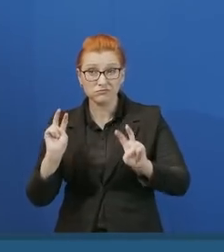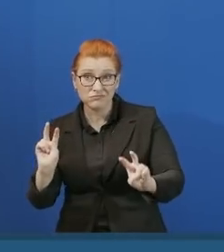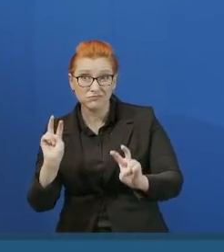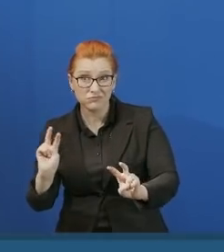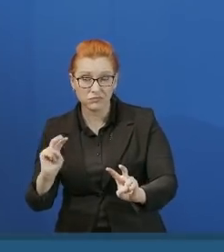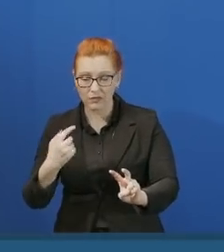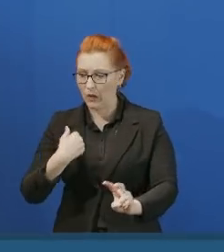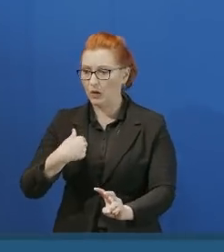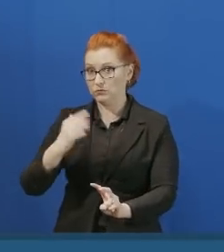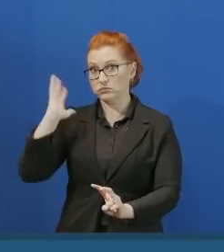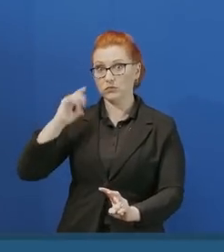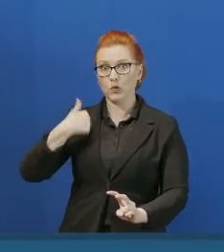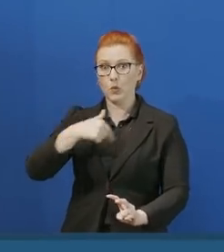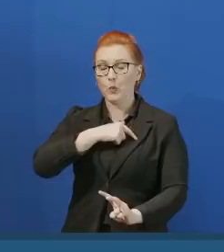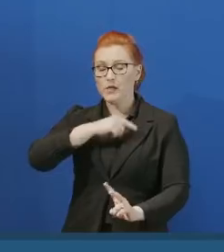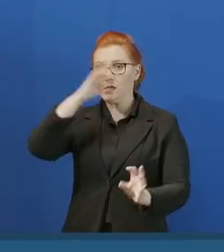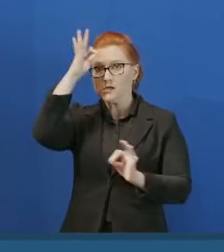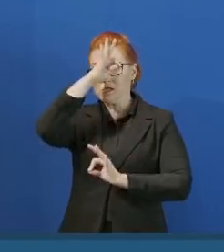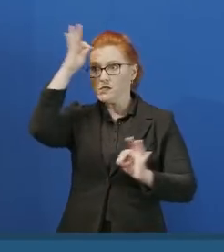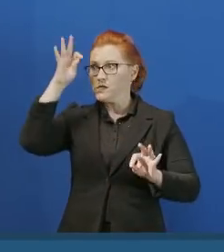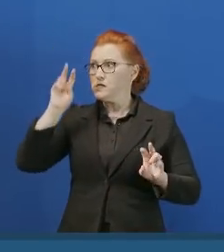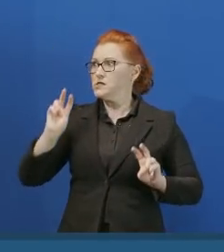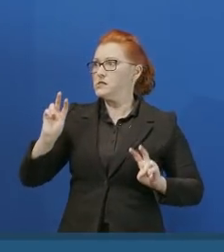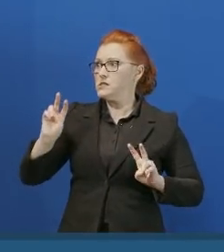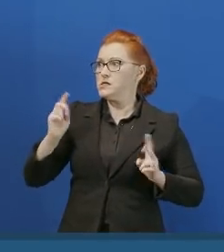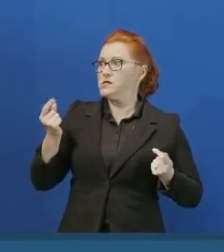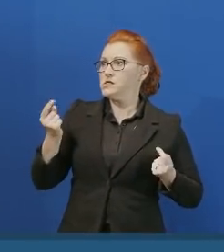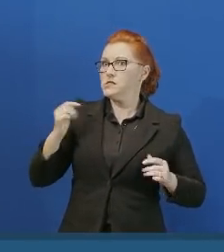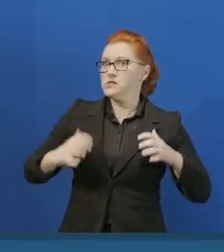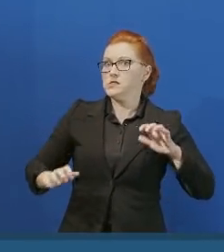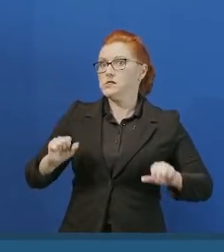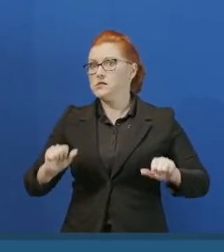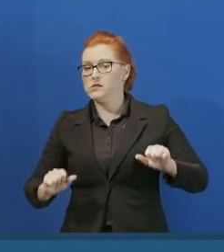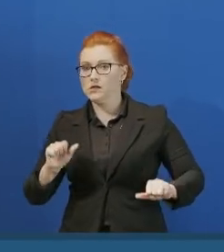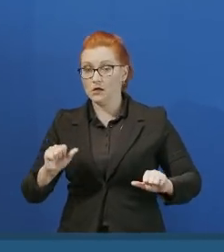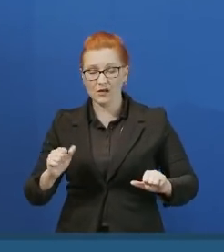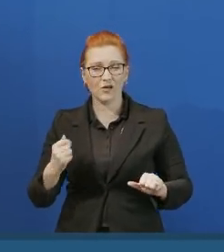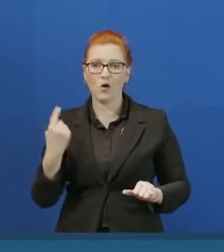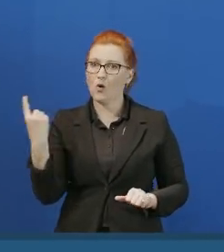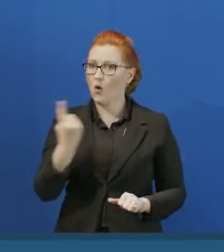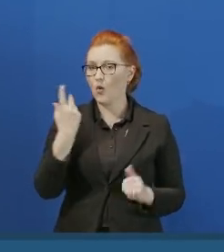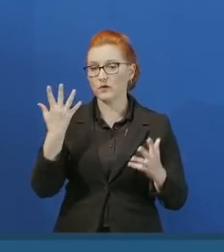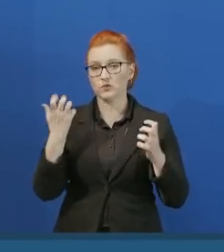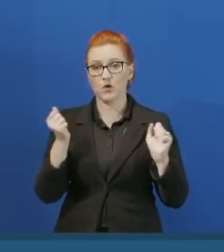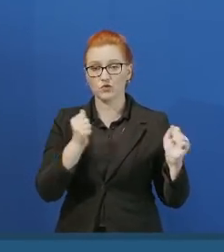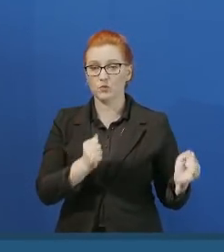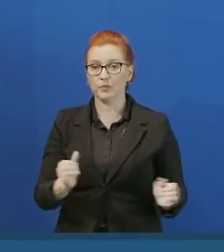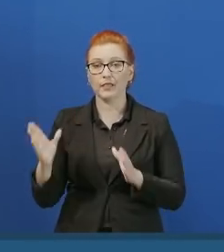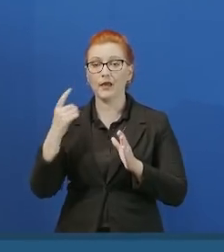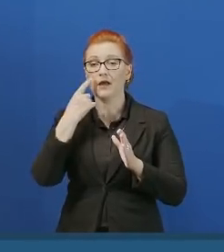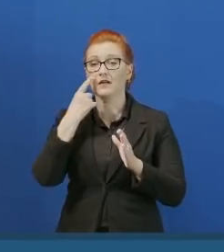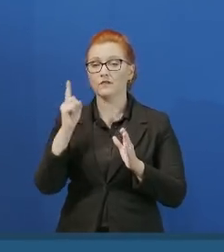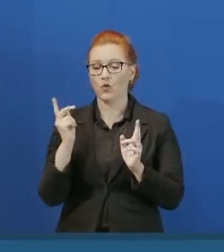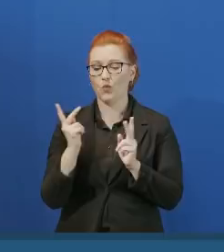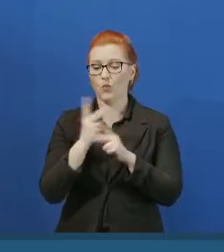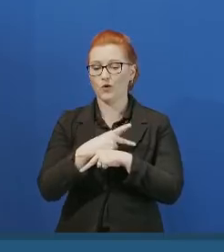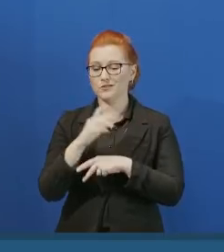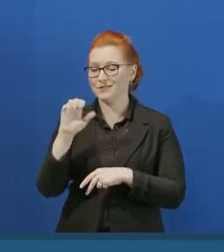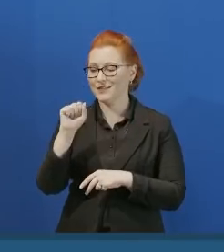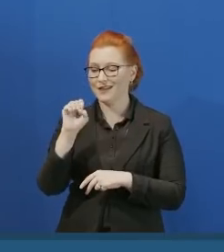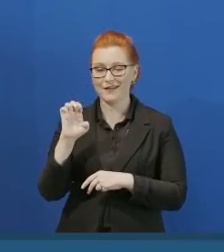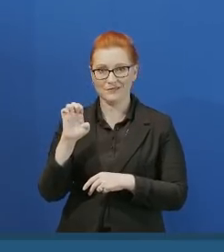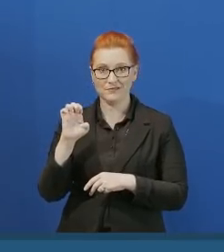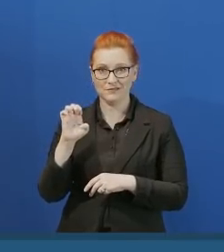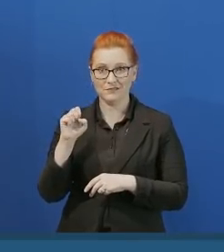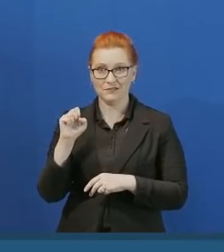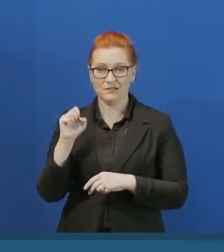This is a global pandemic. You do plan on a worst case scenario, and that's what we've been focused